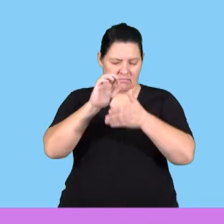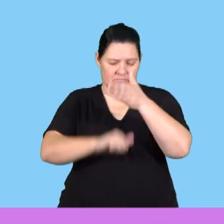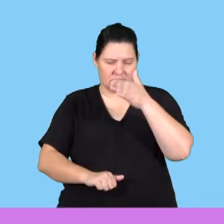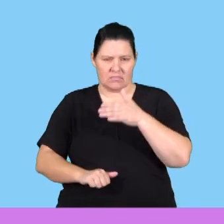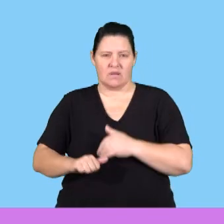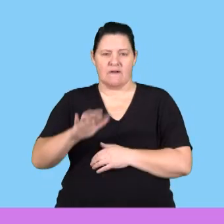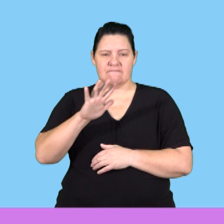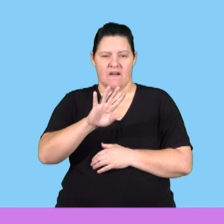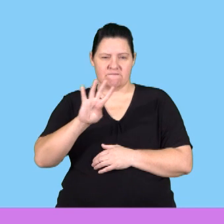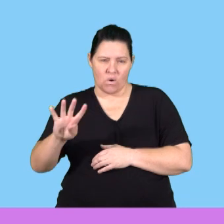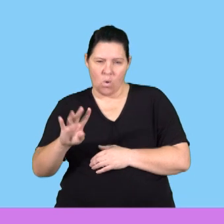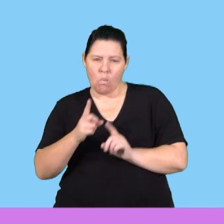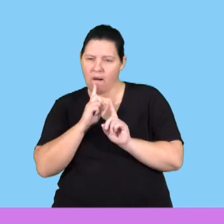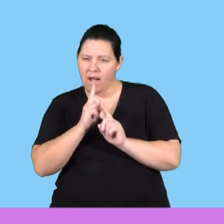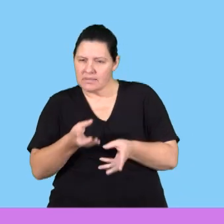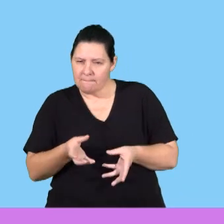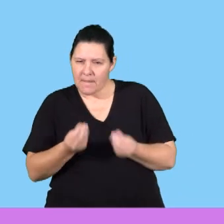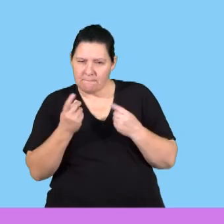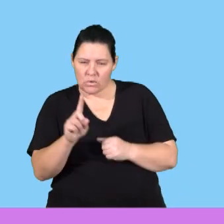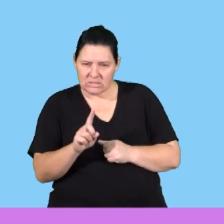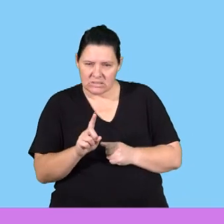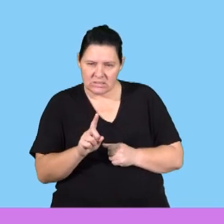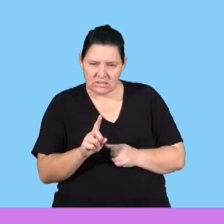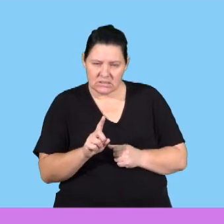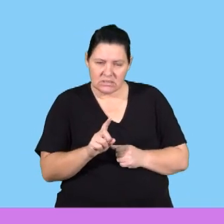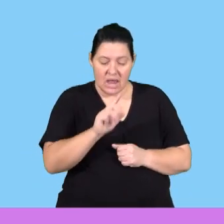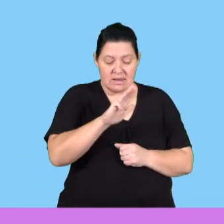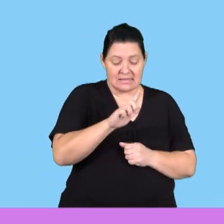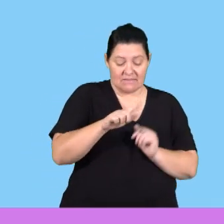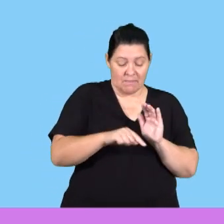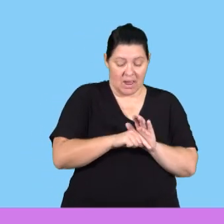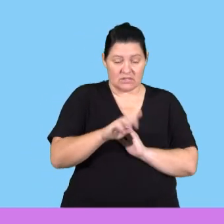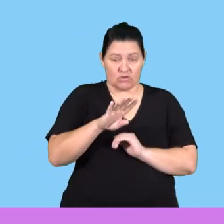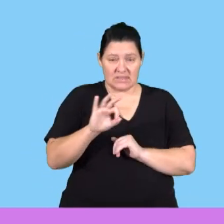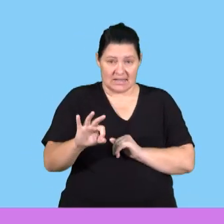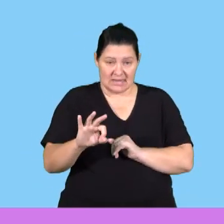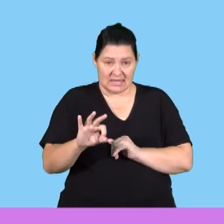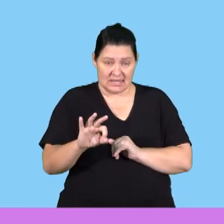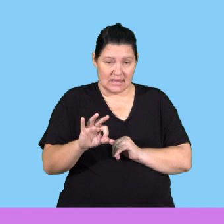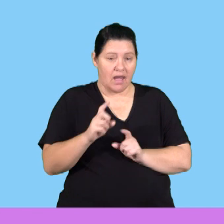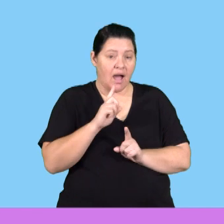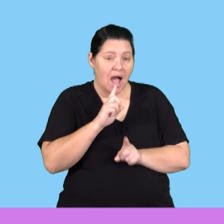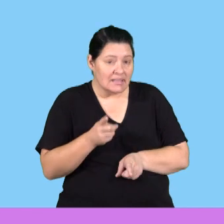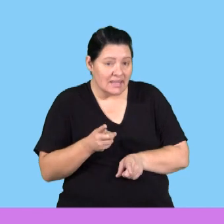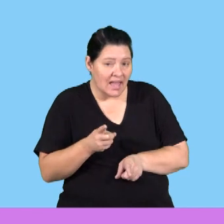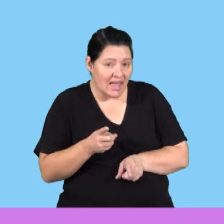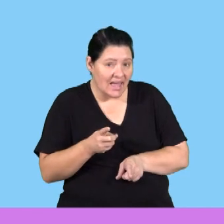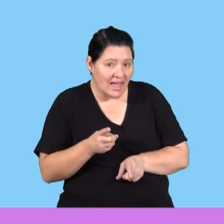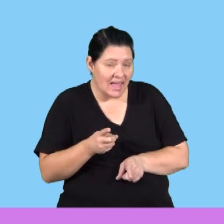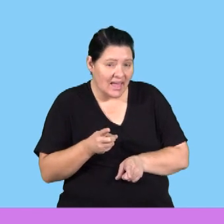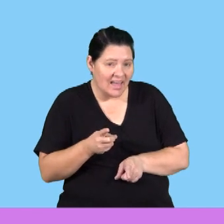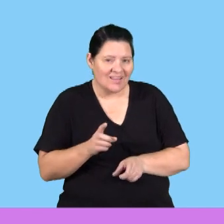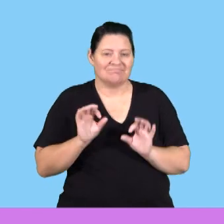say to get the range, we take highest value minus lowest value. So if you say 97 minus 43, you